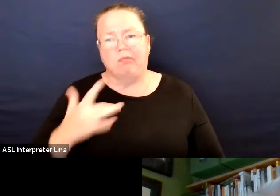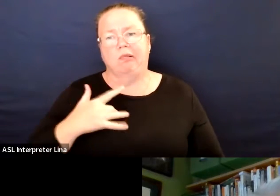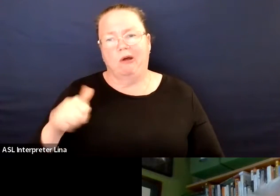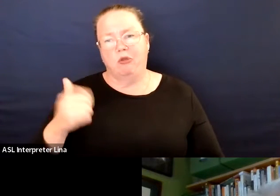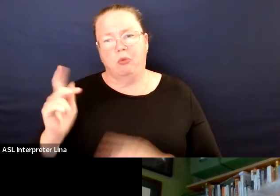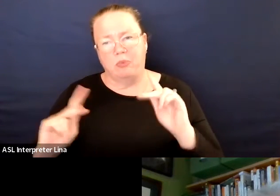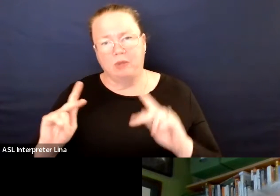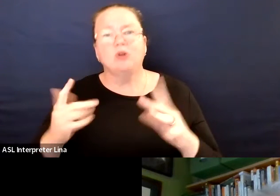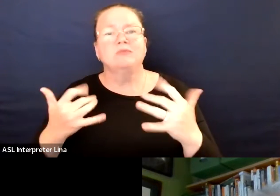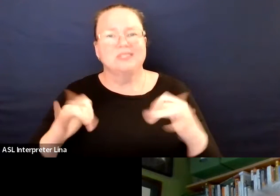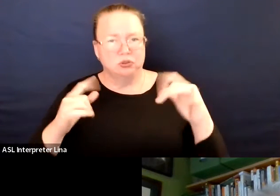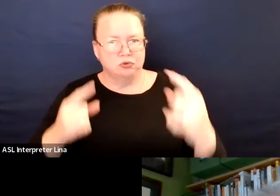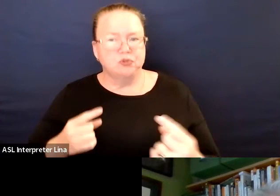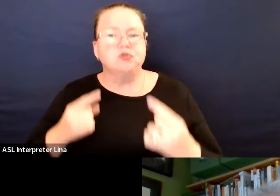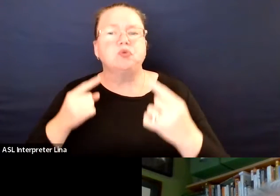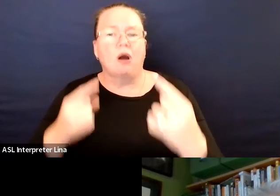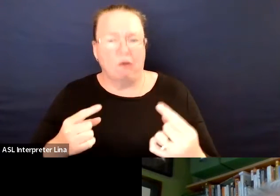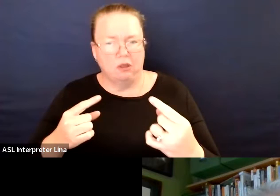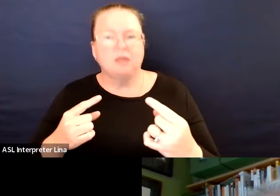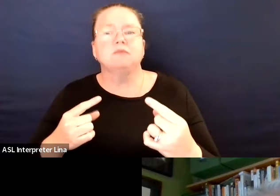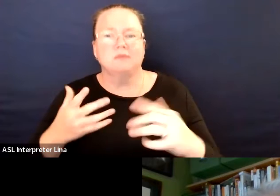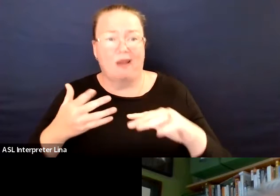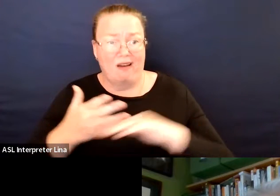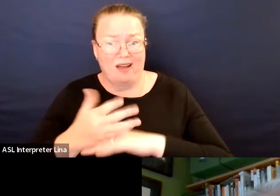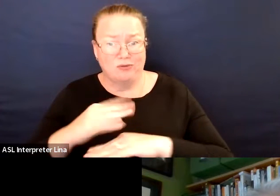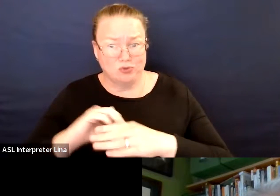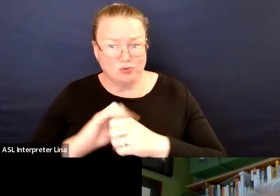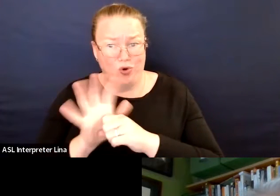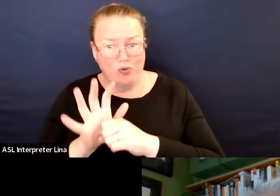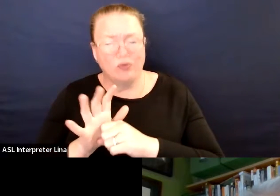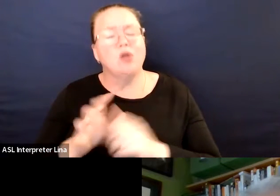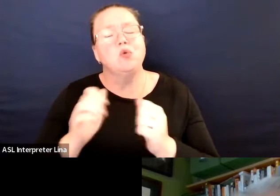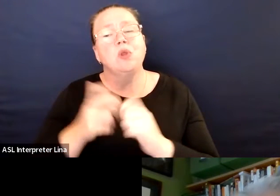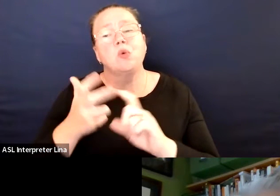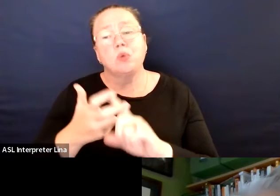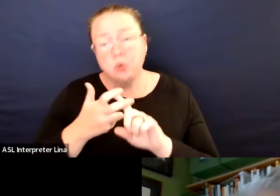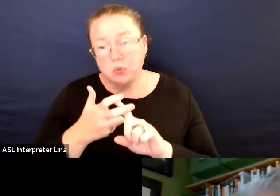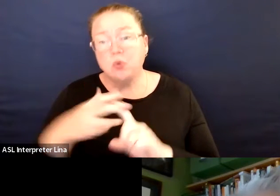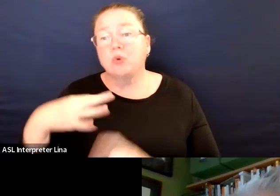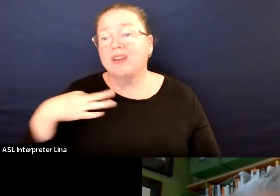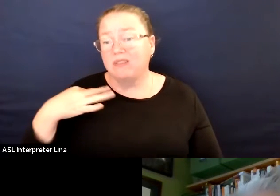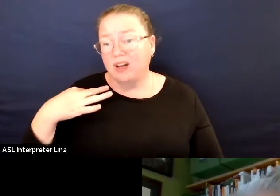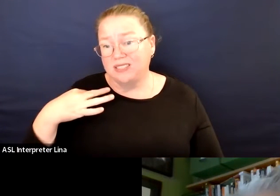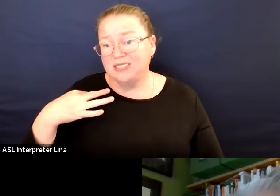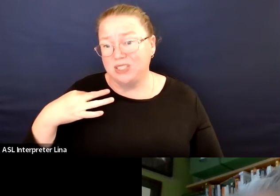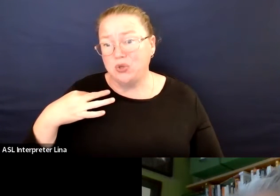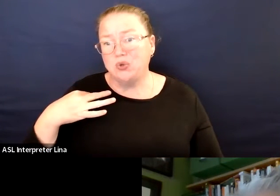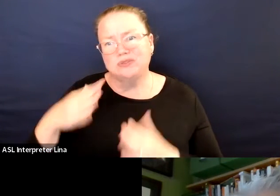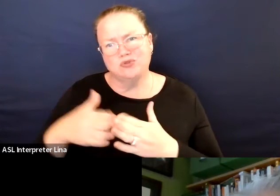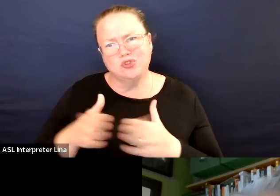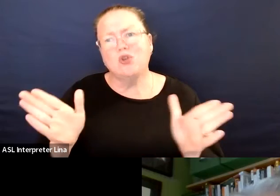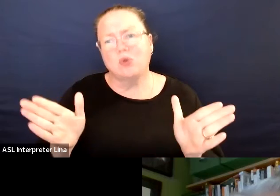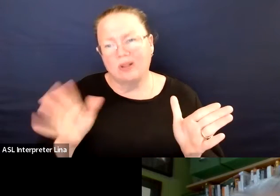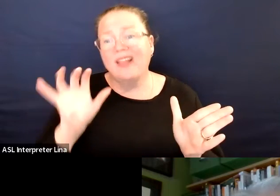struggling coming back from the pandemic when it comes to recruiting volunteers in general.